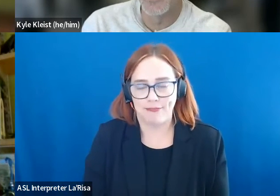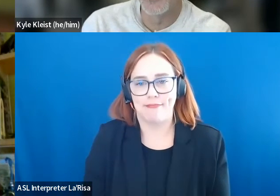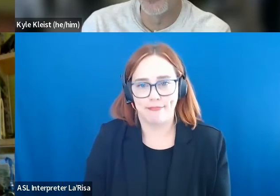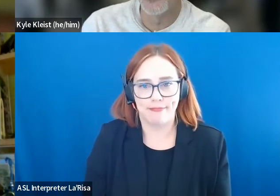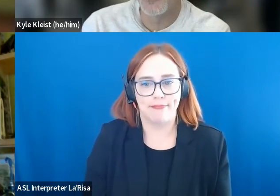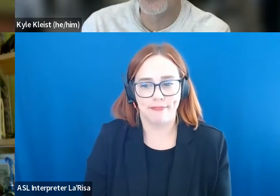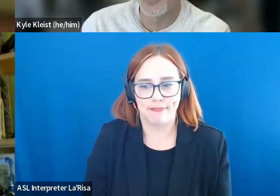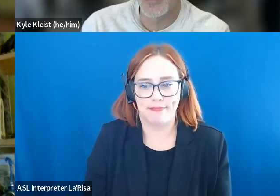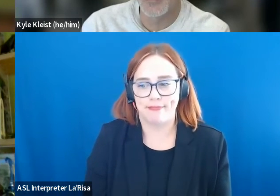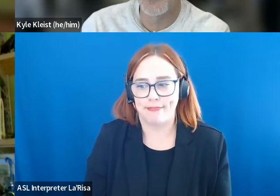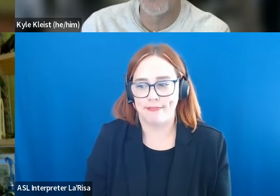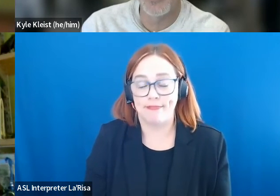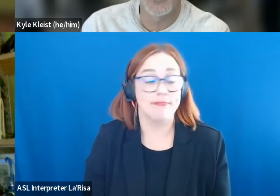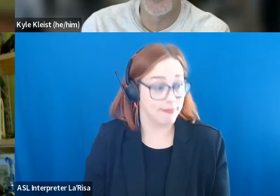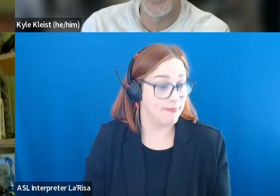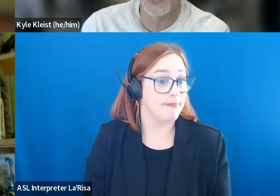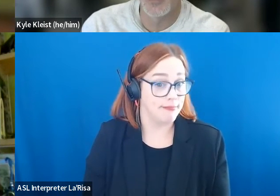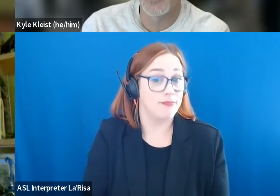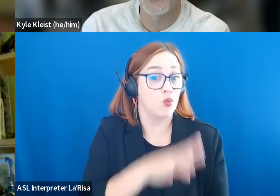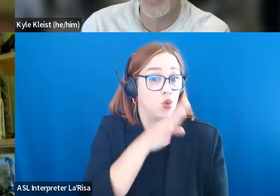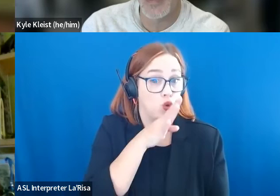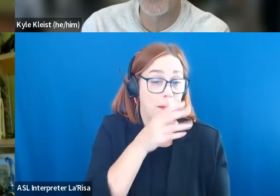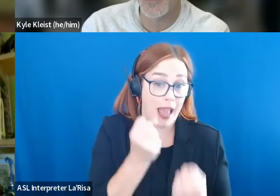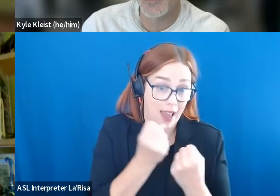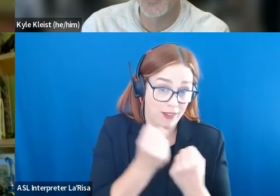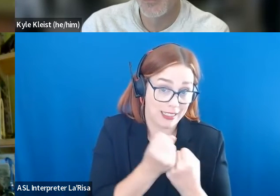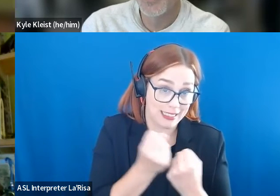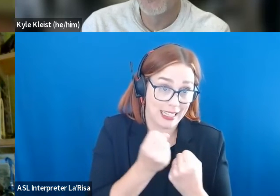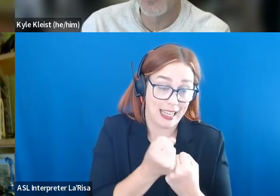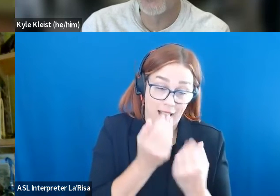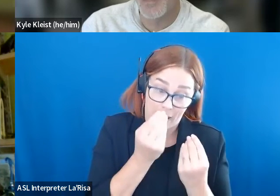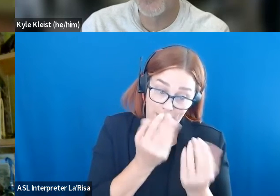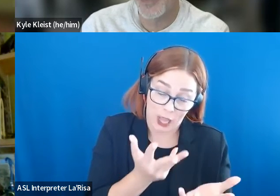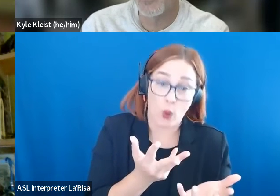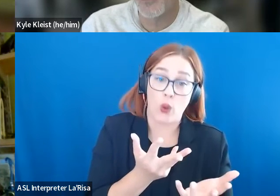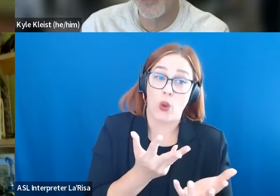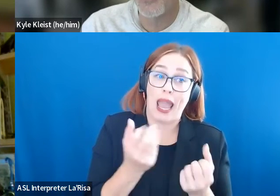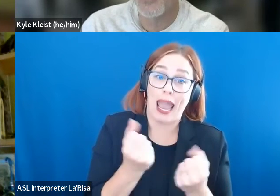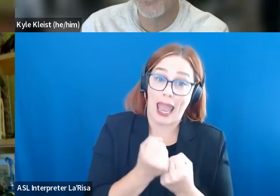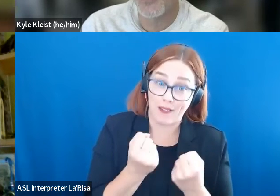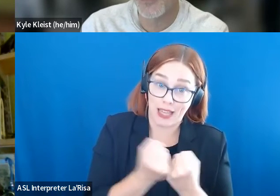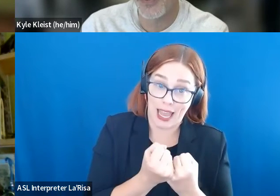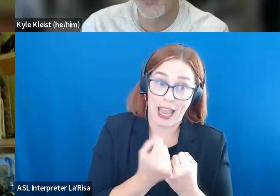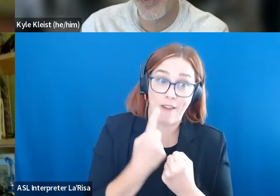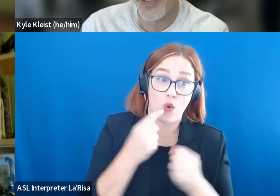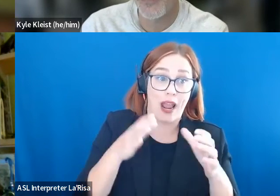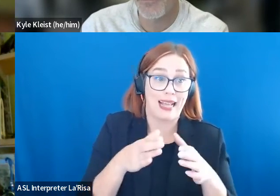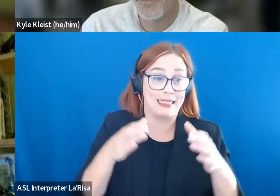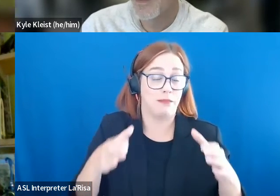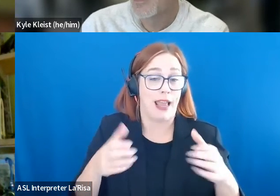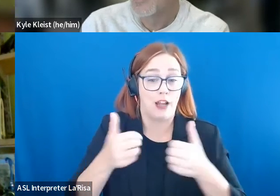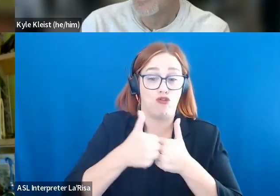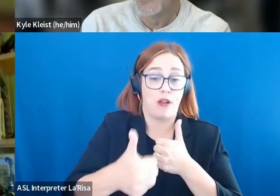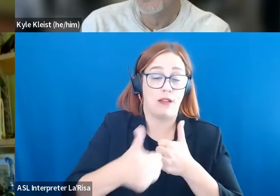Yeah, Linda, you know, we've talked about advocacy. Let me tell you, when it comes to advocating for expanded transportation services here in